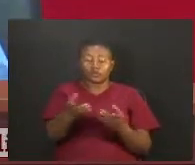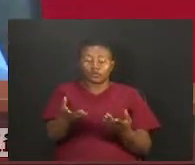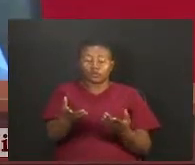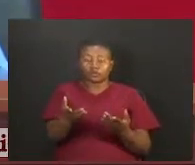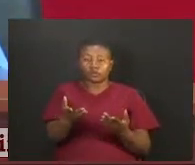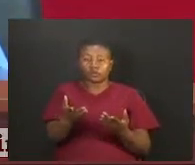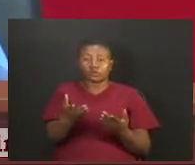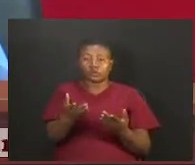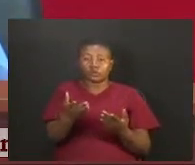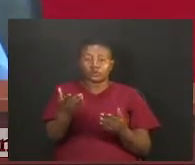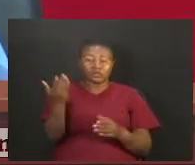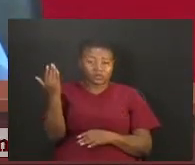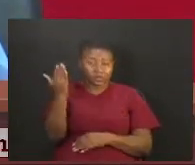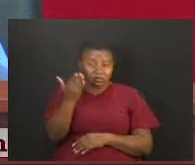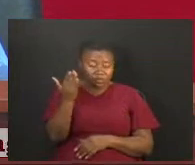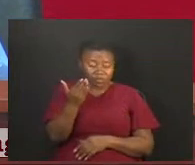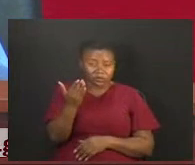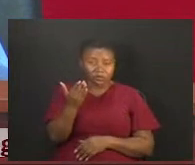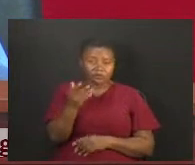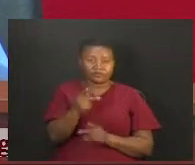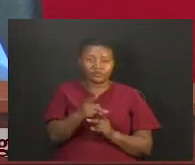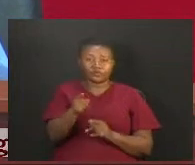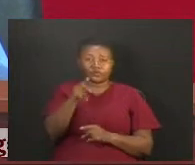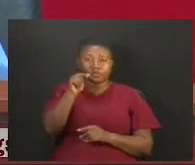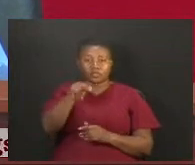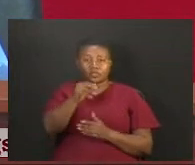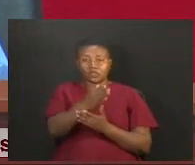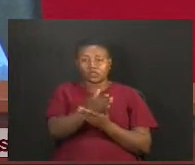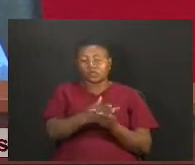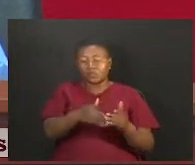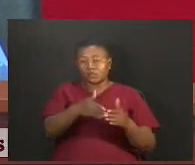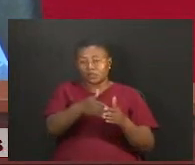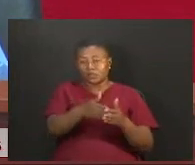new field. And you need some guidance